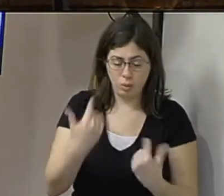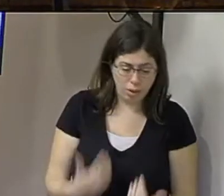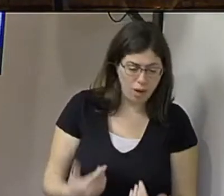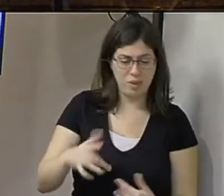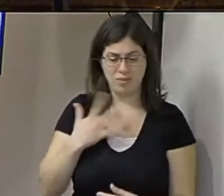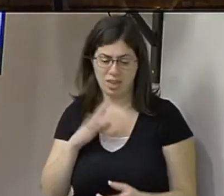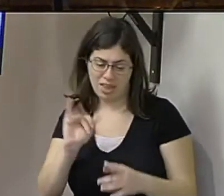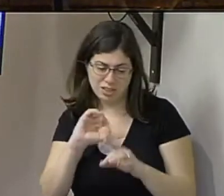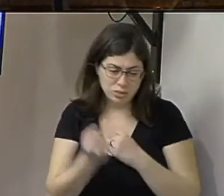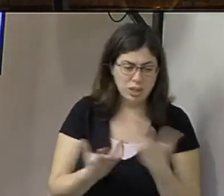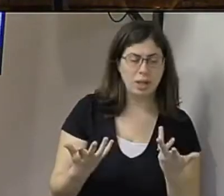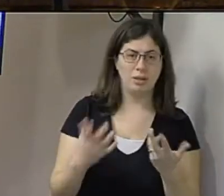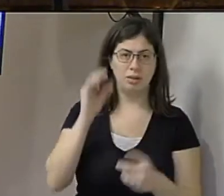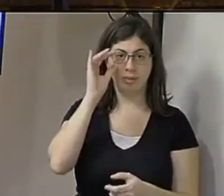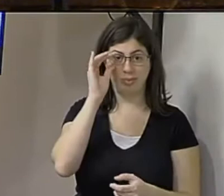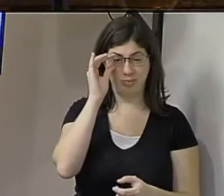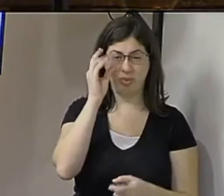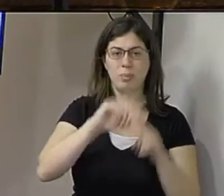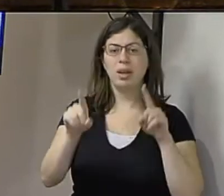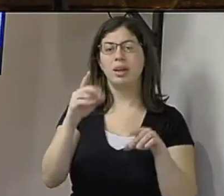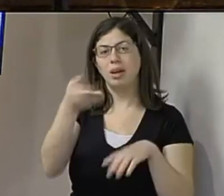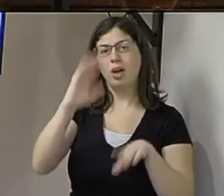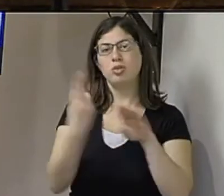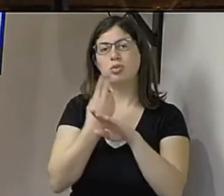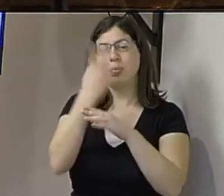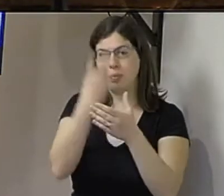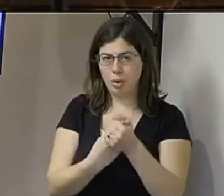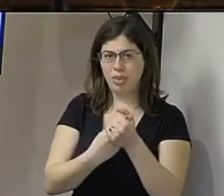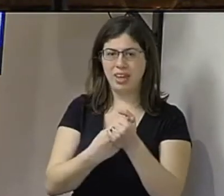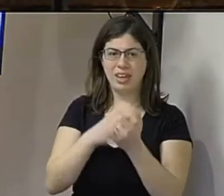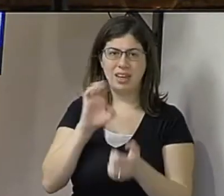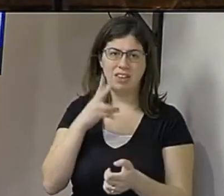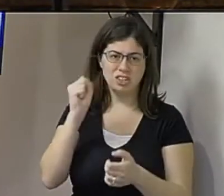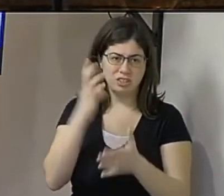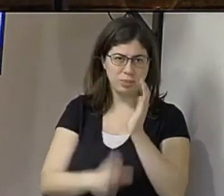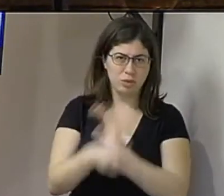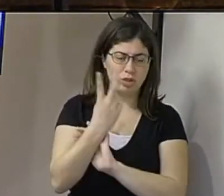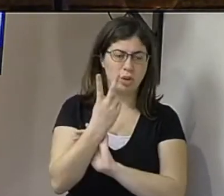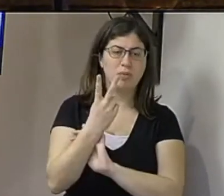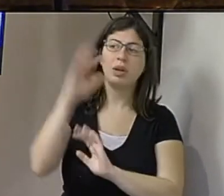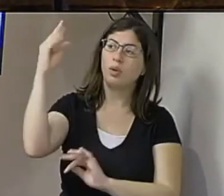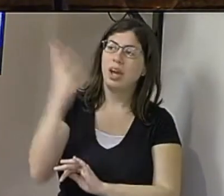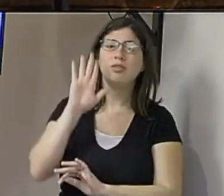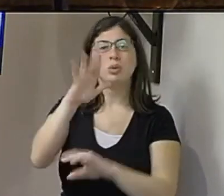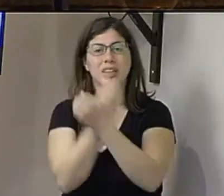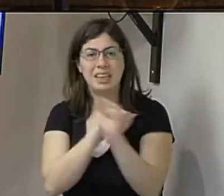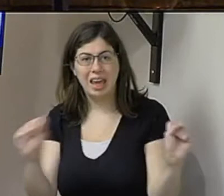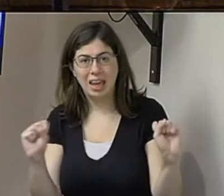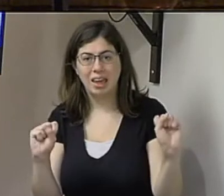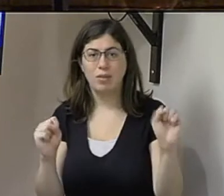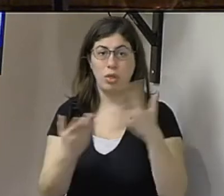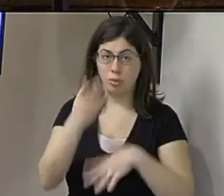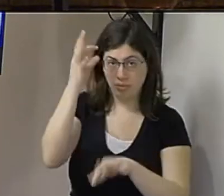feel about the situation. But the Lord uses both of those things. Ephesians 2:8 through 10 says, for by grace you've been saved